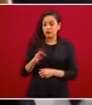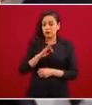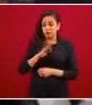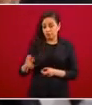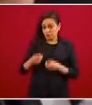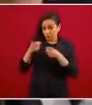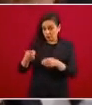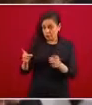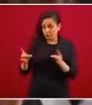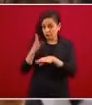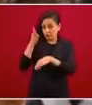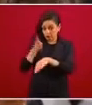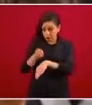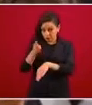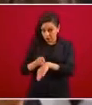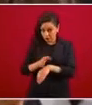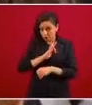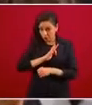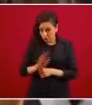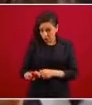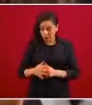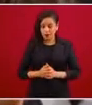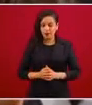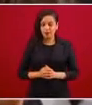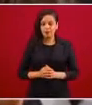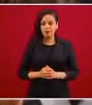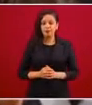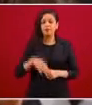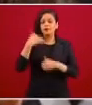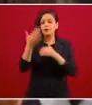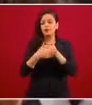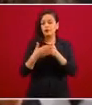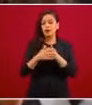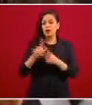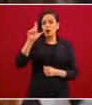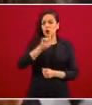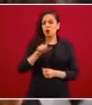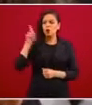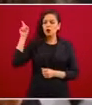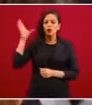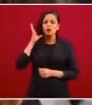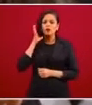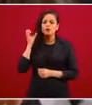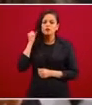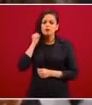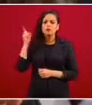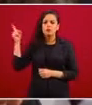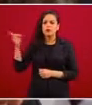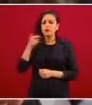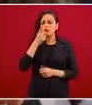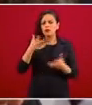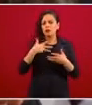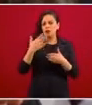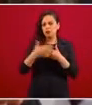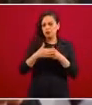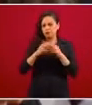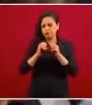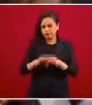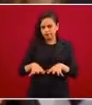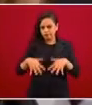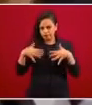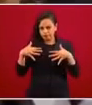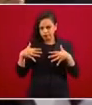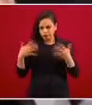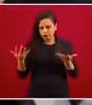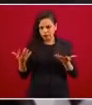have told me if the parents fail to comply with taking their kids to the other parent's home, they could be facing charges. So